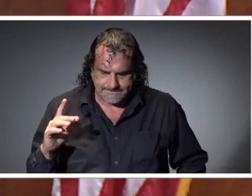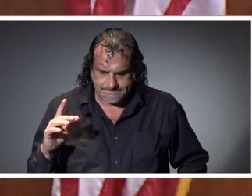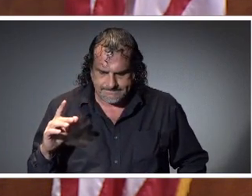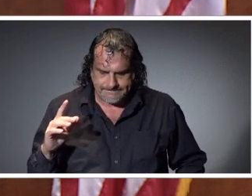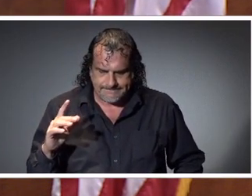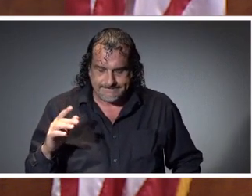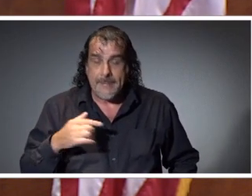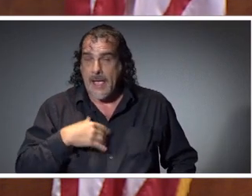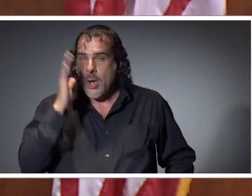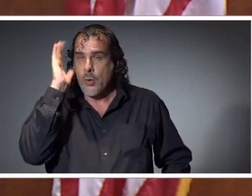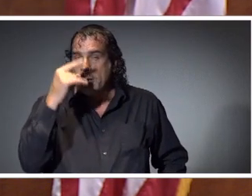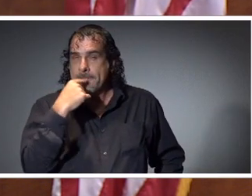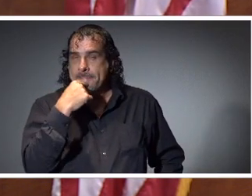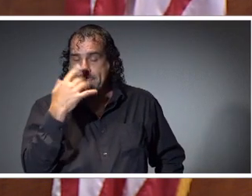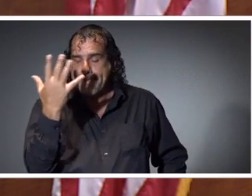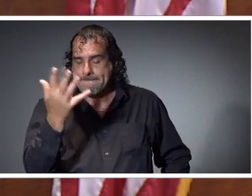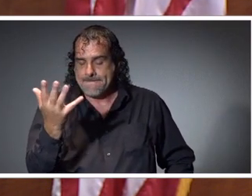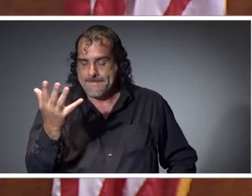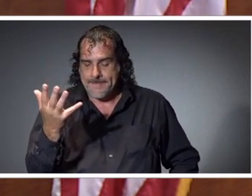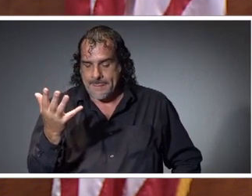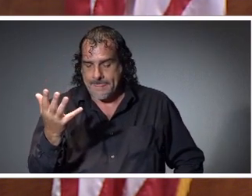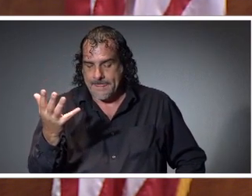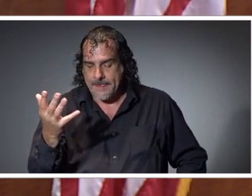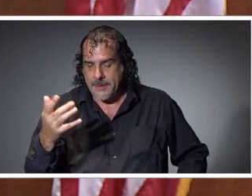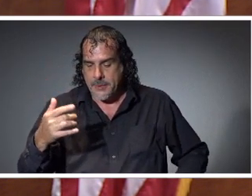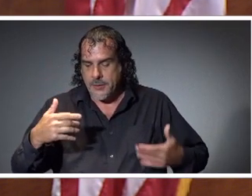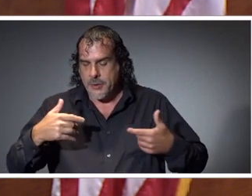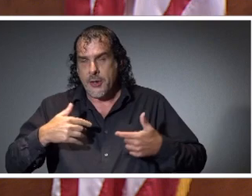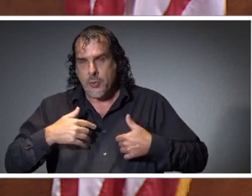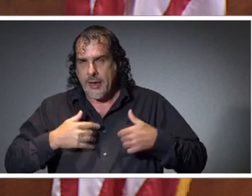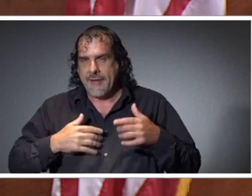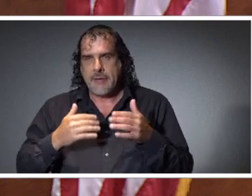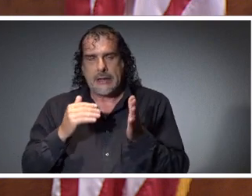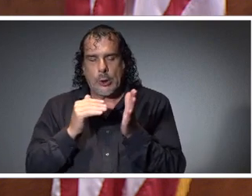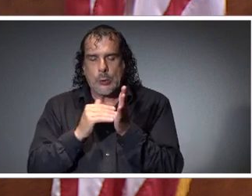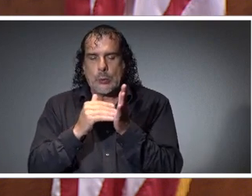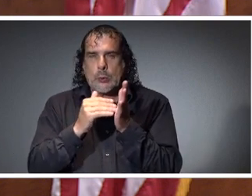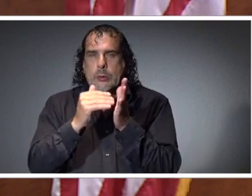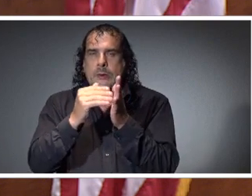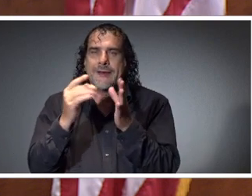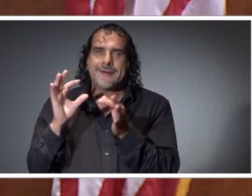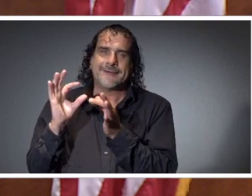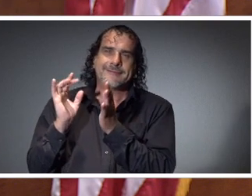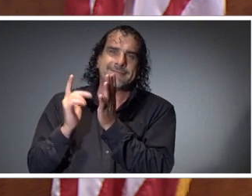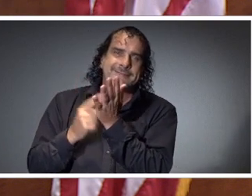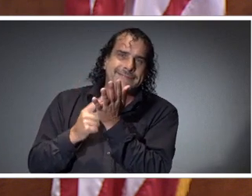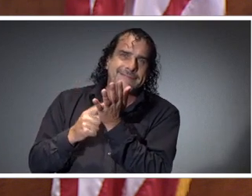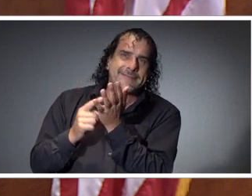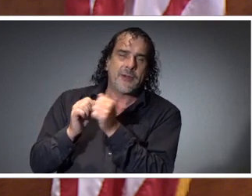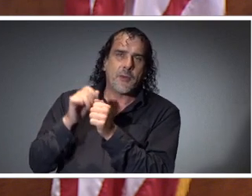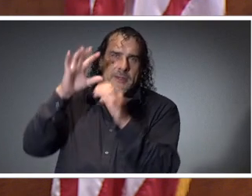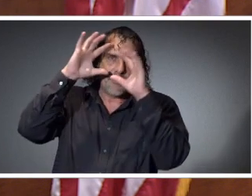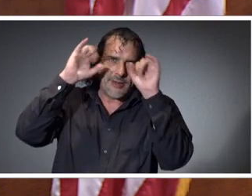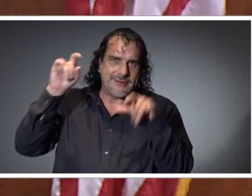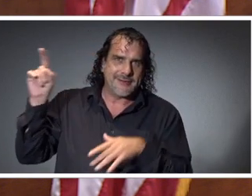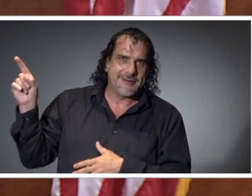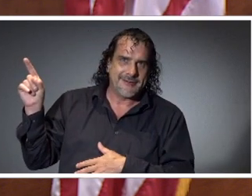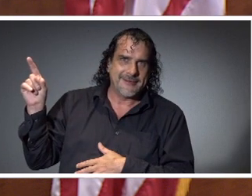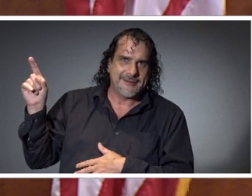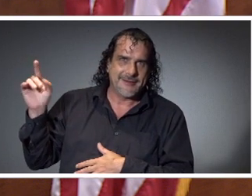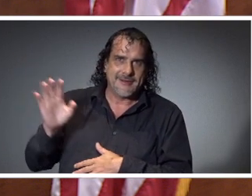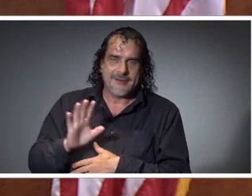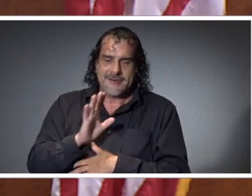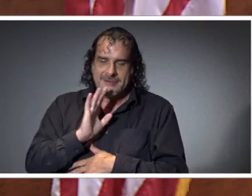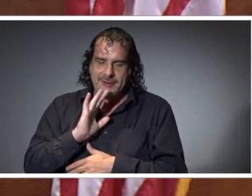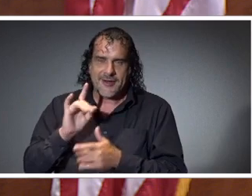this. We have been in very, very regular contact with the powers that be with respect to the